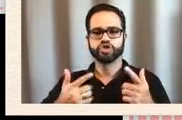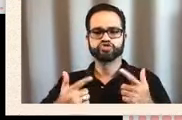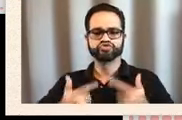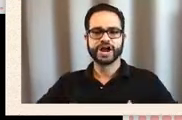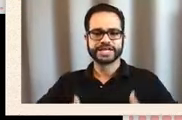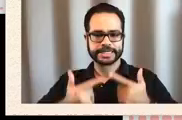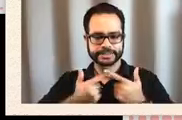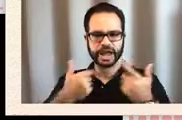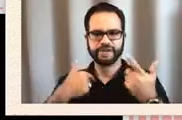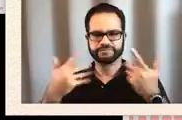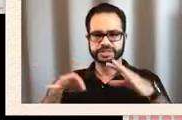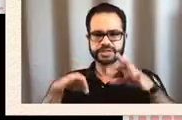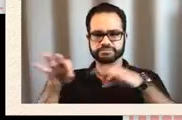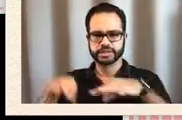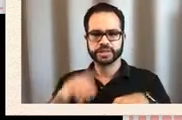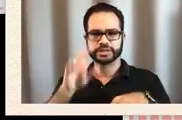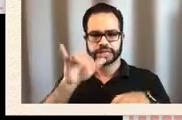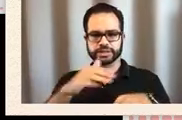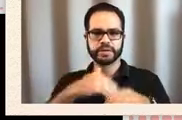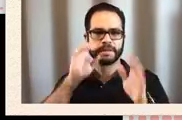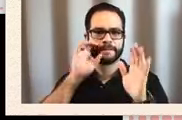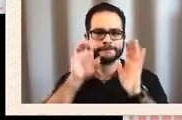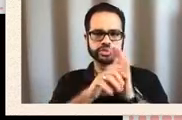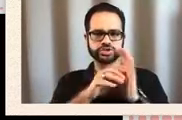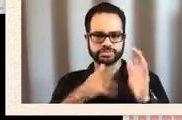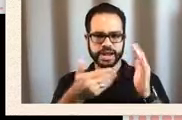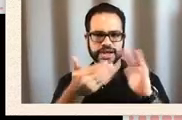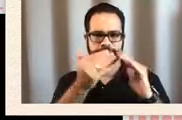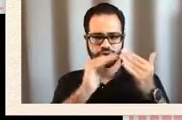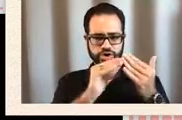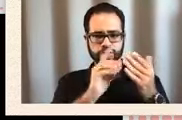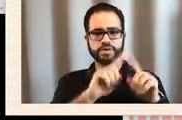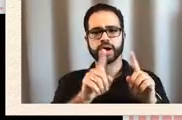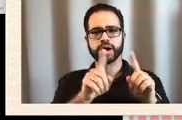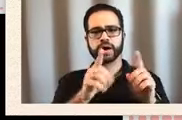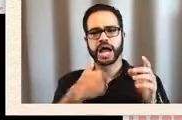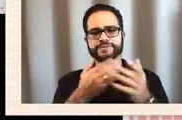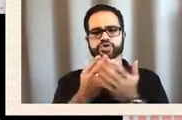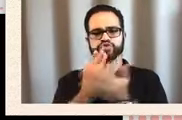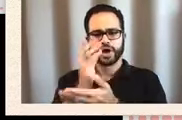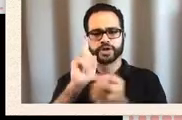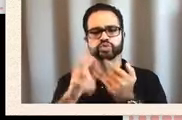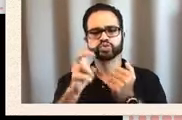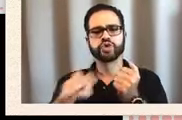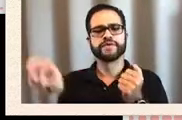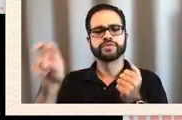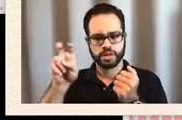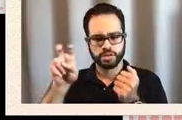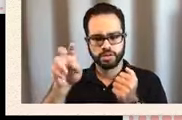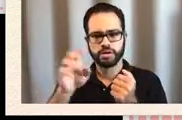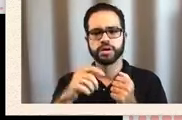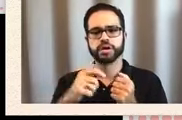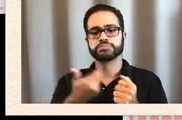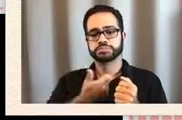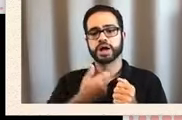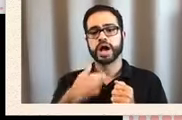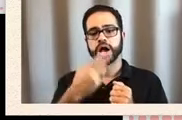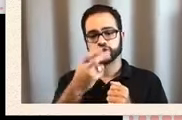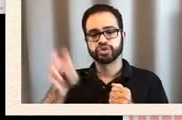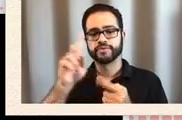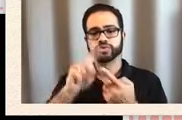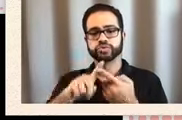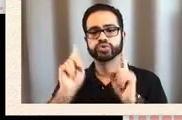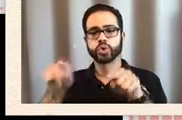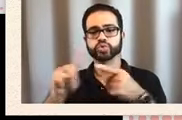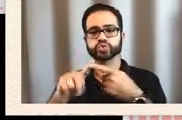of my neighborhood. But you also have the right to travel. Like me, I travel to go to work. I have to travel